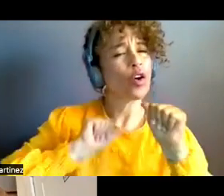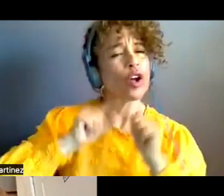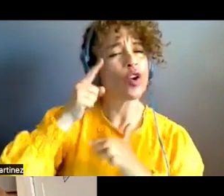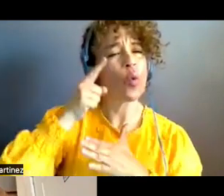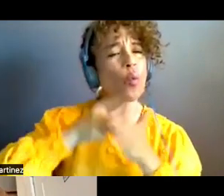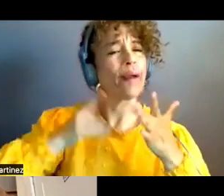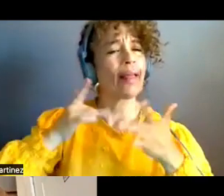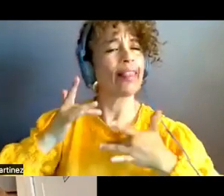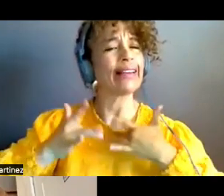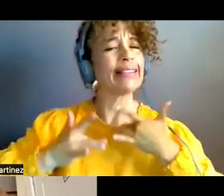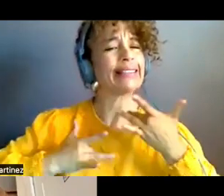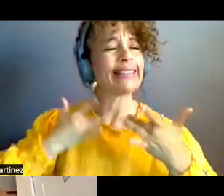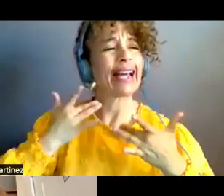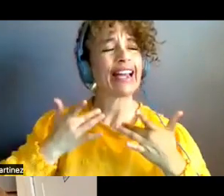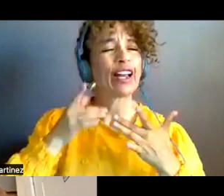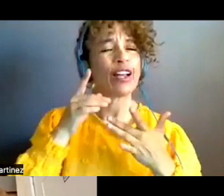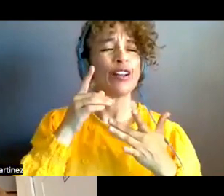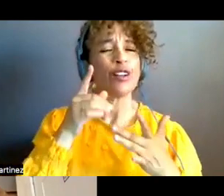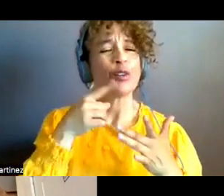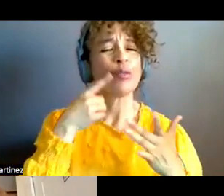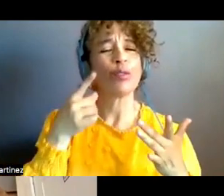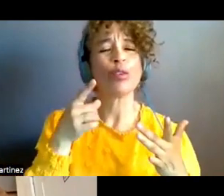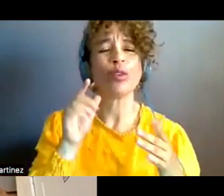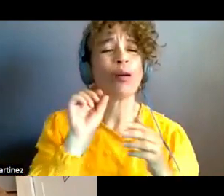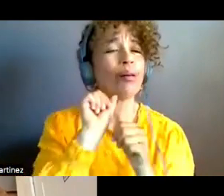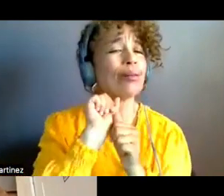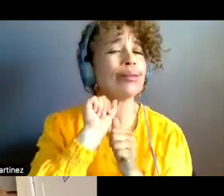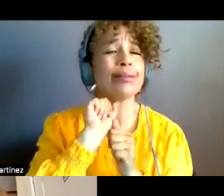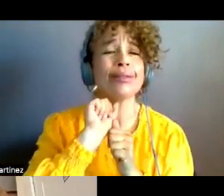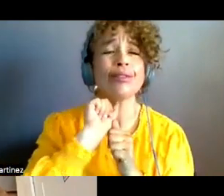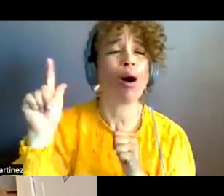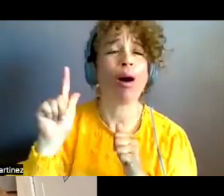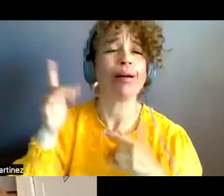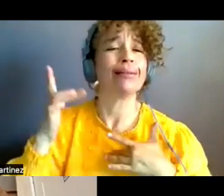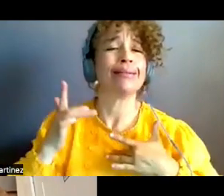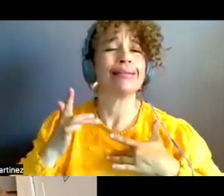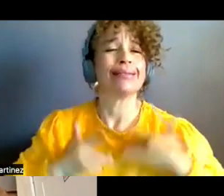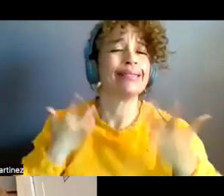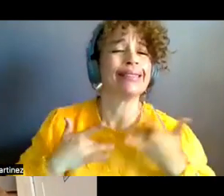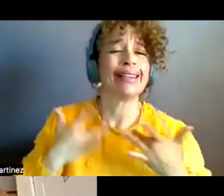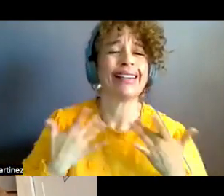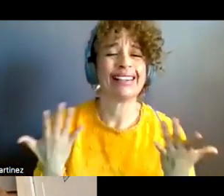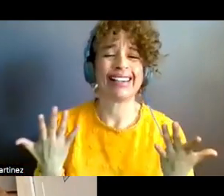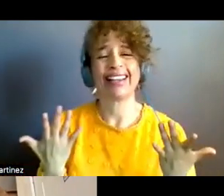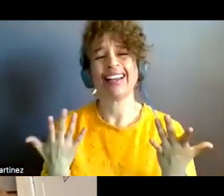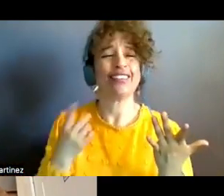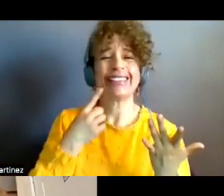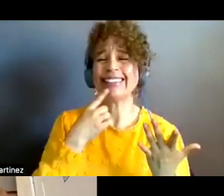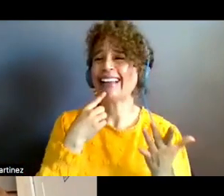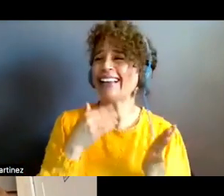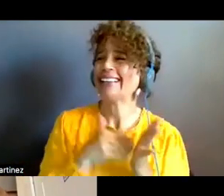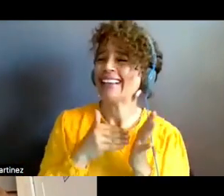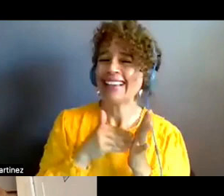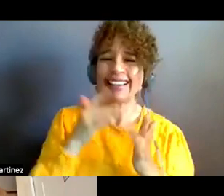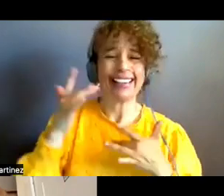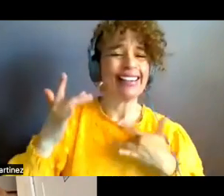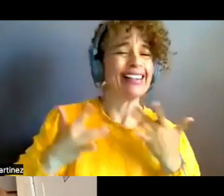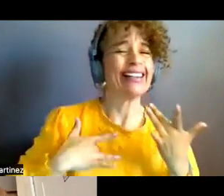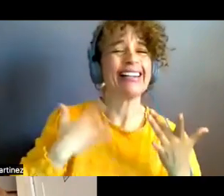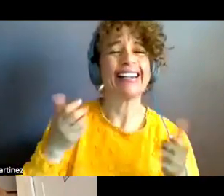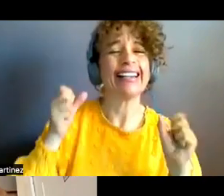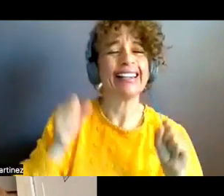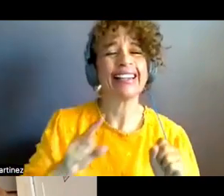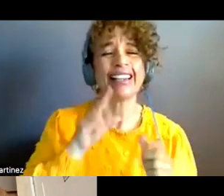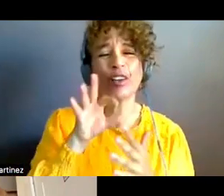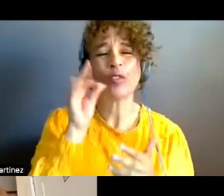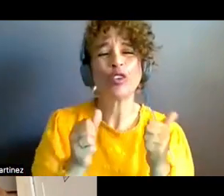exciting moments in it that you would like to share? It's all exciting, right? I knew you were going to say that. I can't really pick